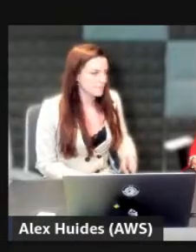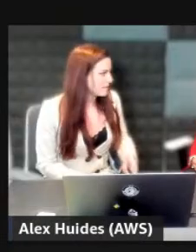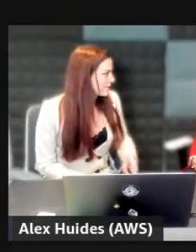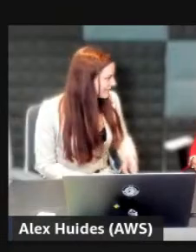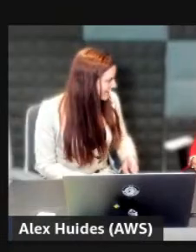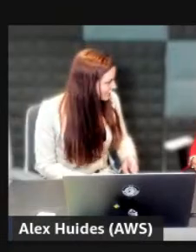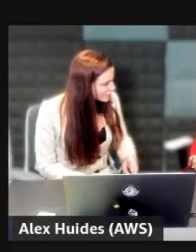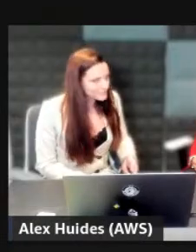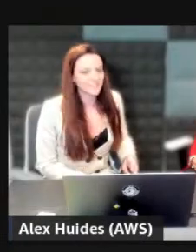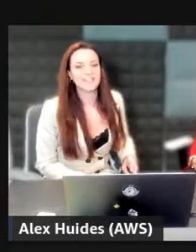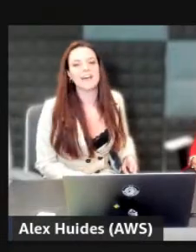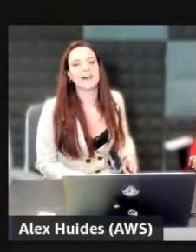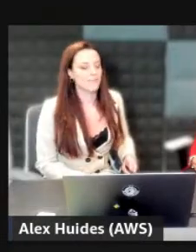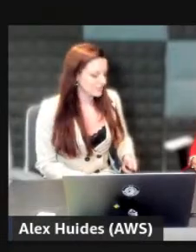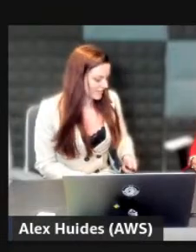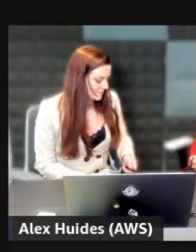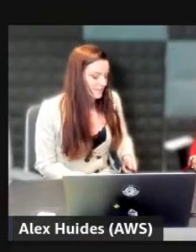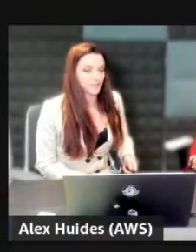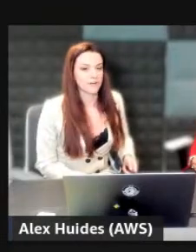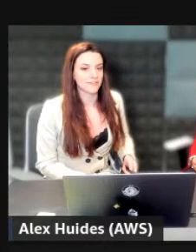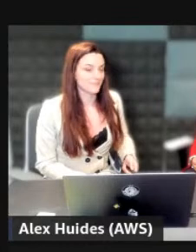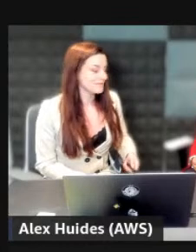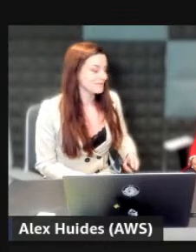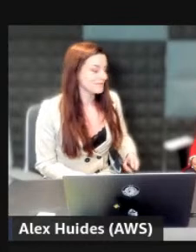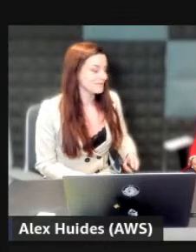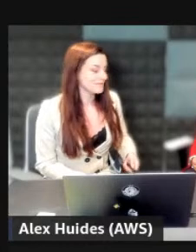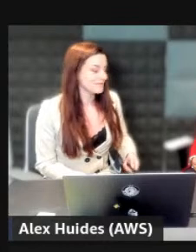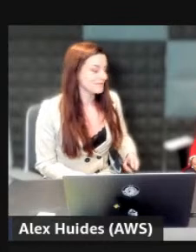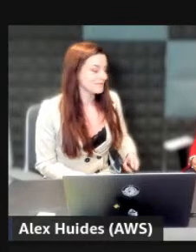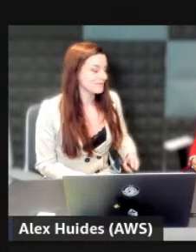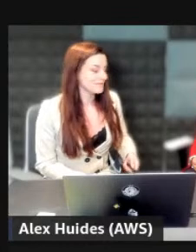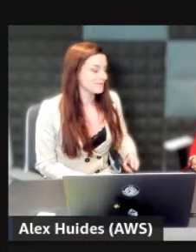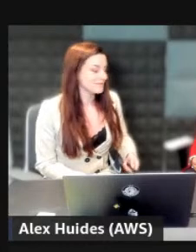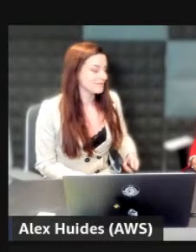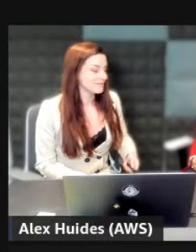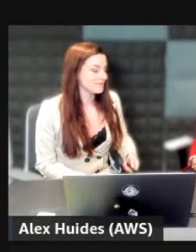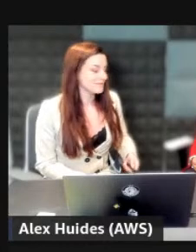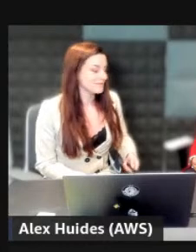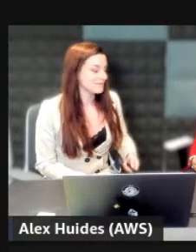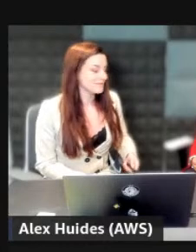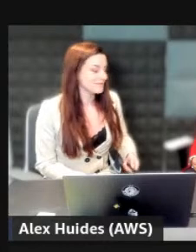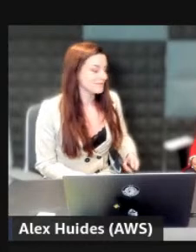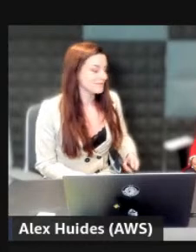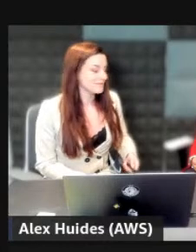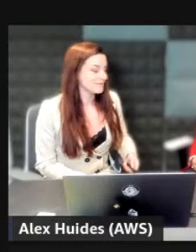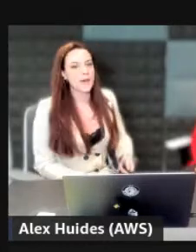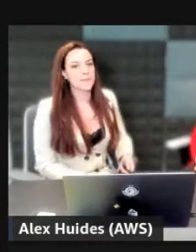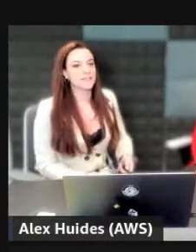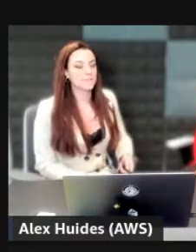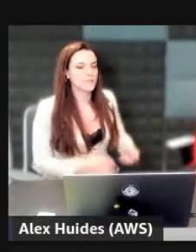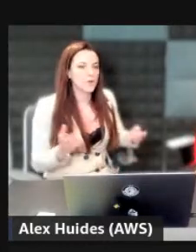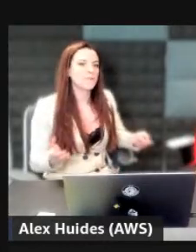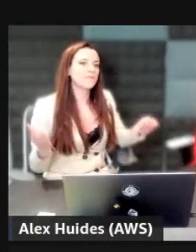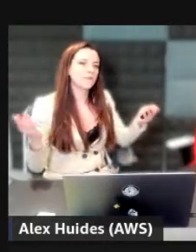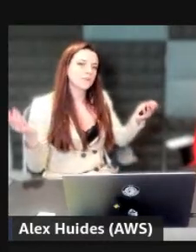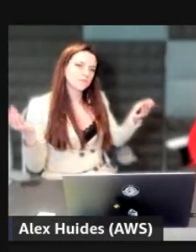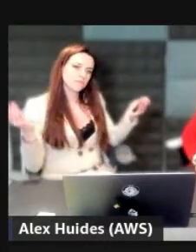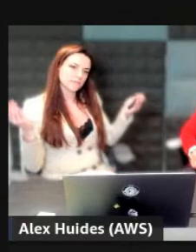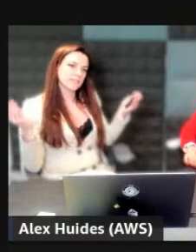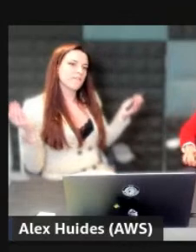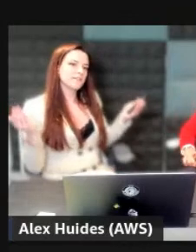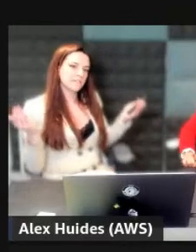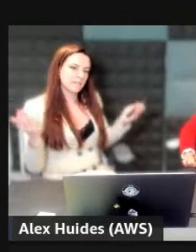own implementation, which is based on Amazon VPC Lattice. You might have guessed it. But